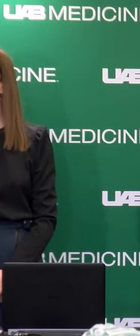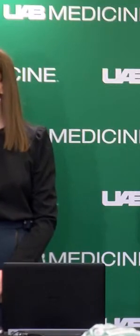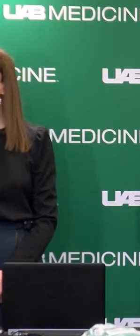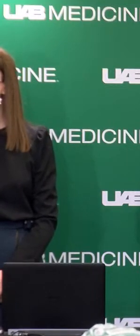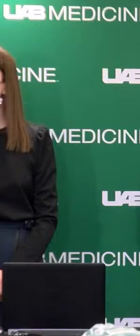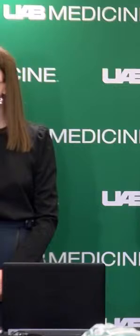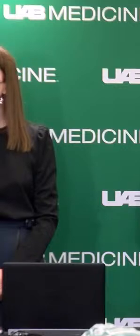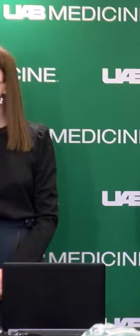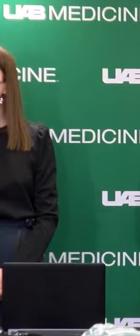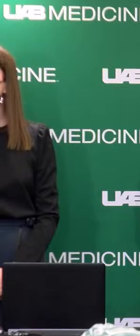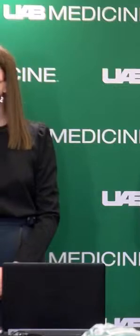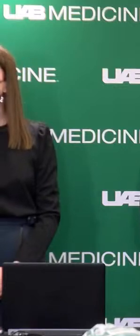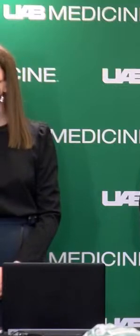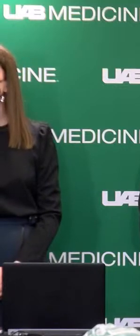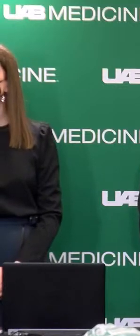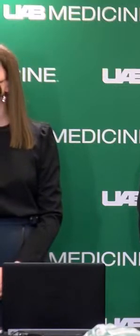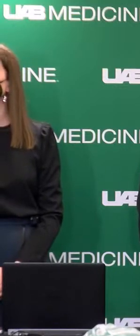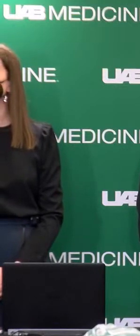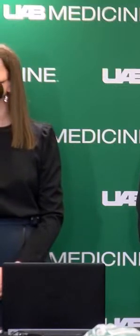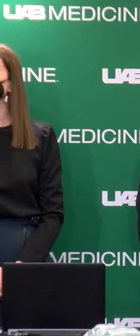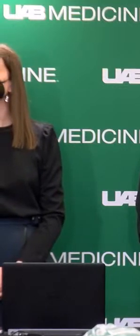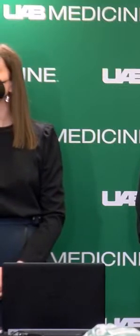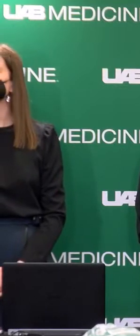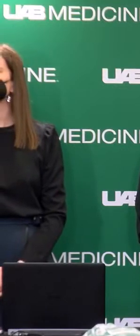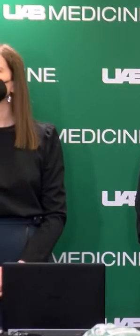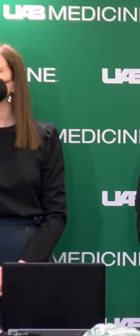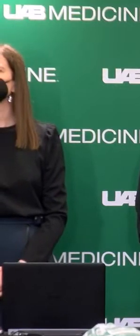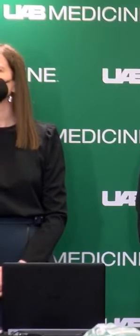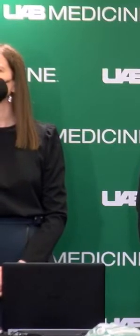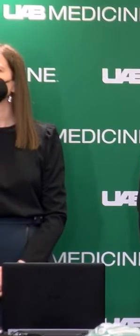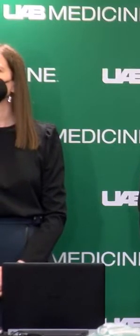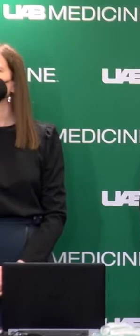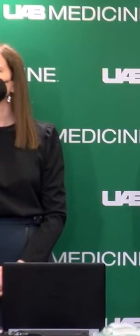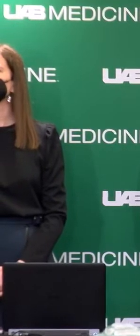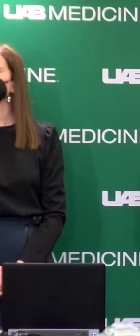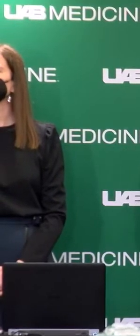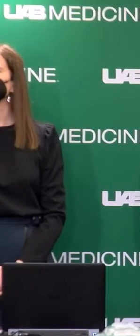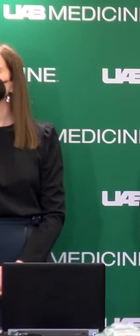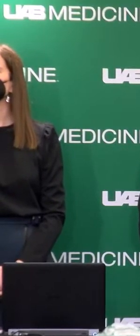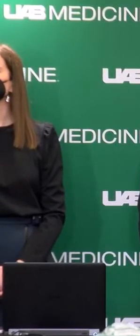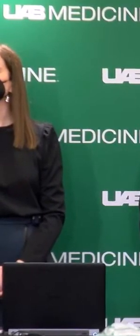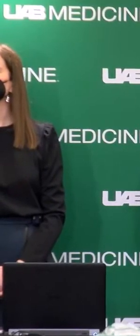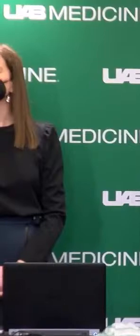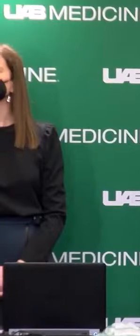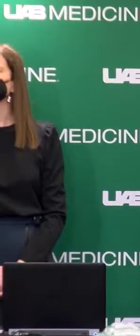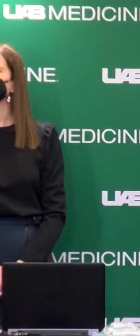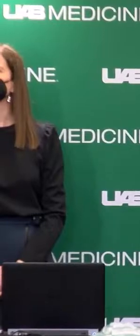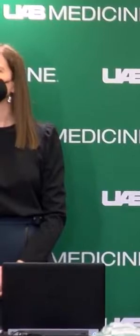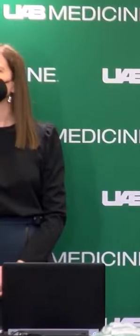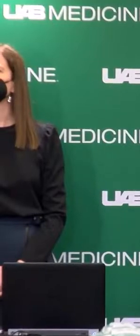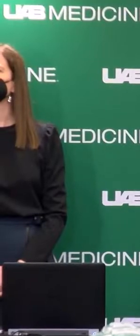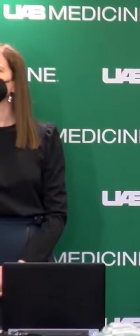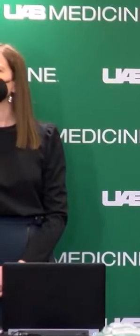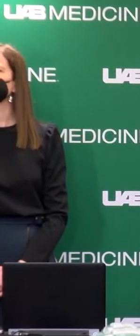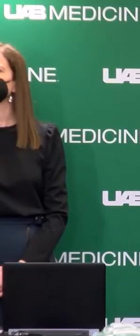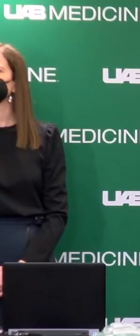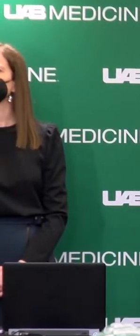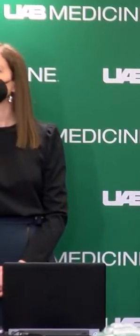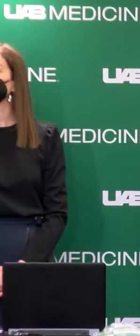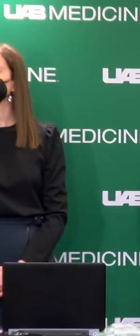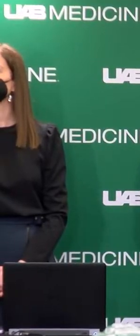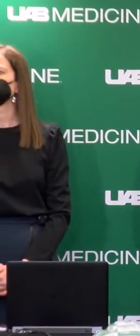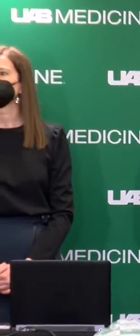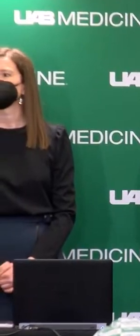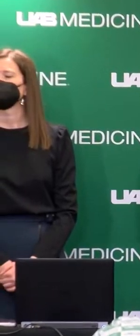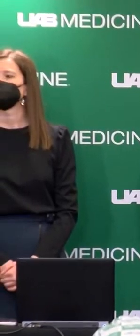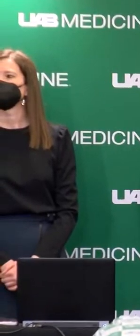further issues with audio, any questions directed for David with Revivicor will be arranged by phone after the press conference. So with that,